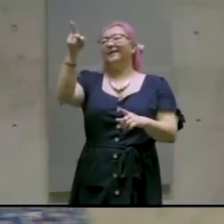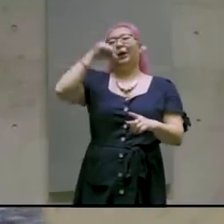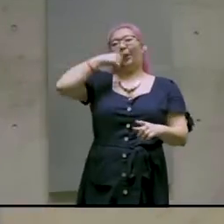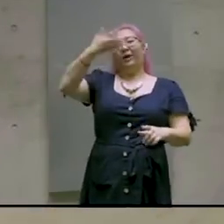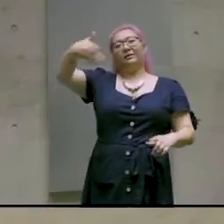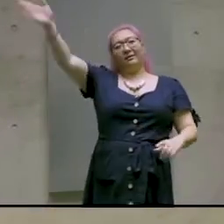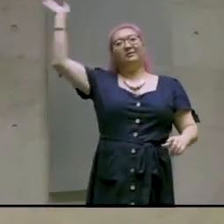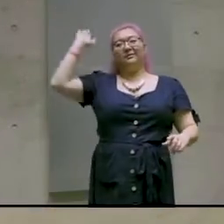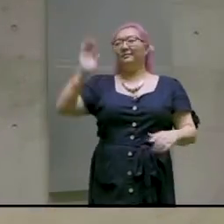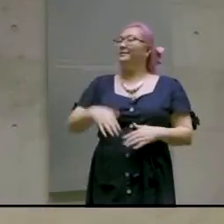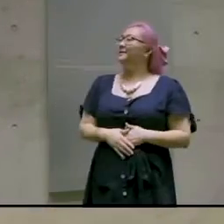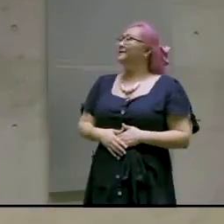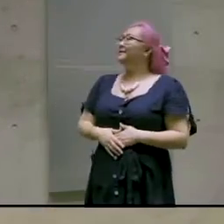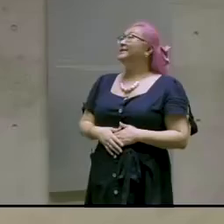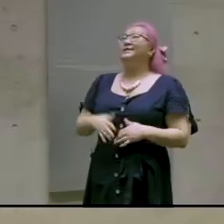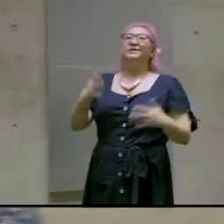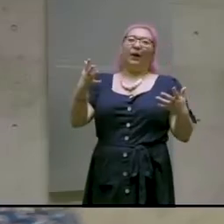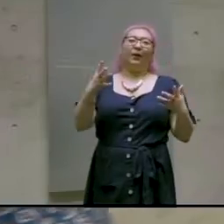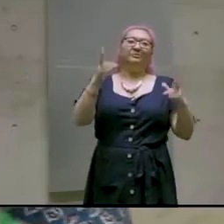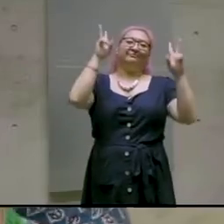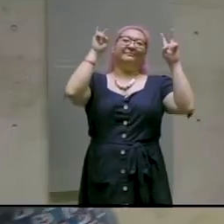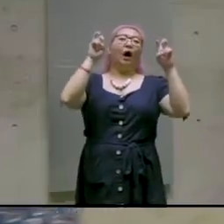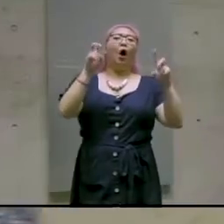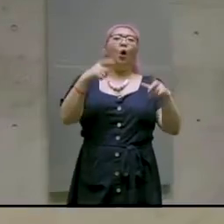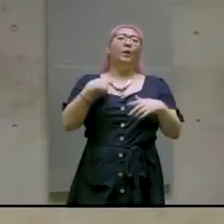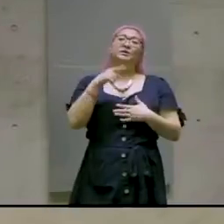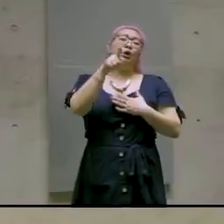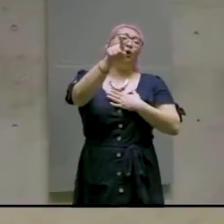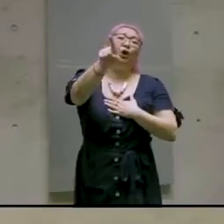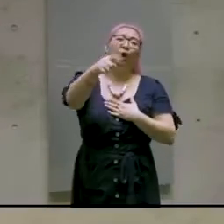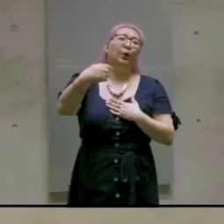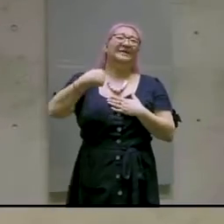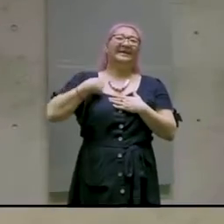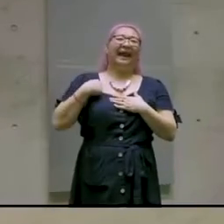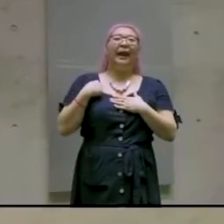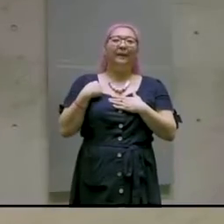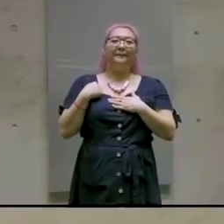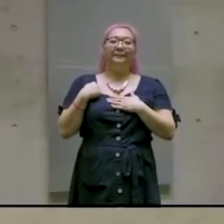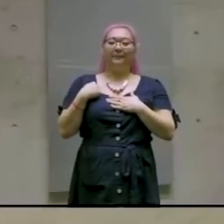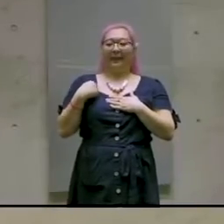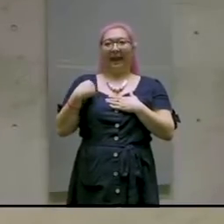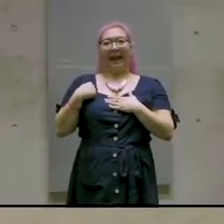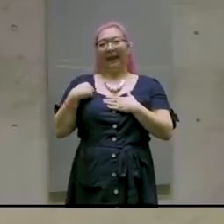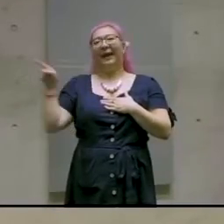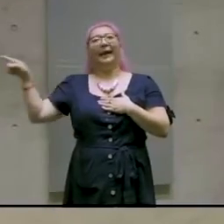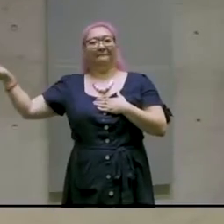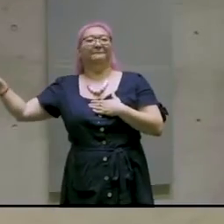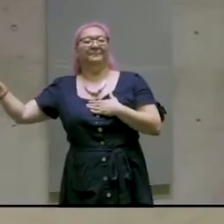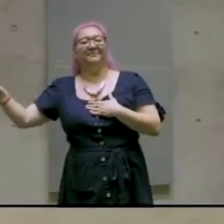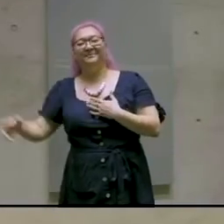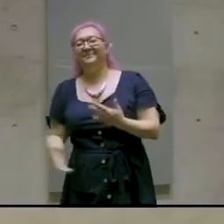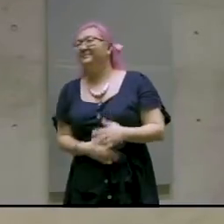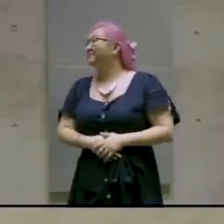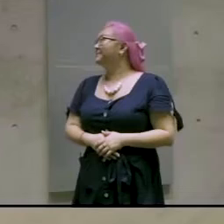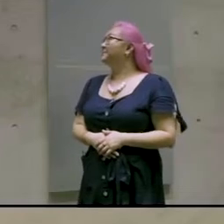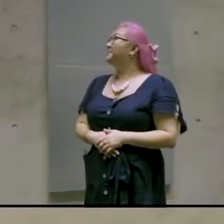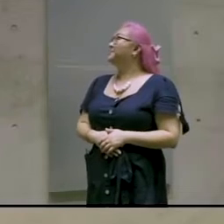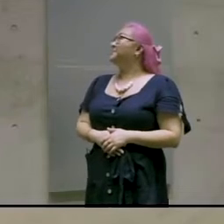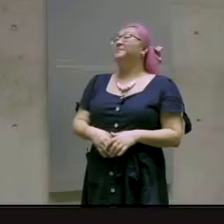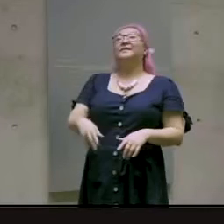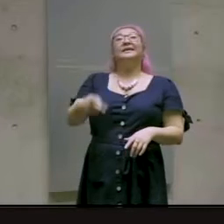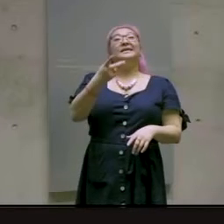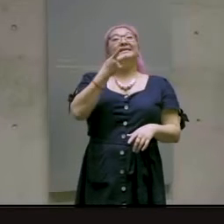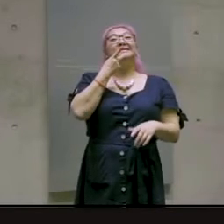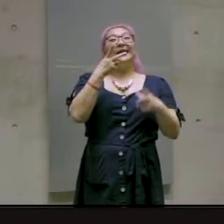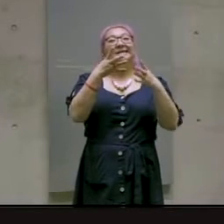the kind of implication is that it's not you, it's him, but he means a different him altogether. The second scene I wanted to talk about briefly